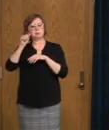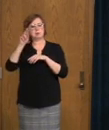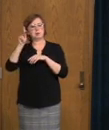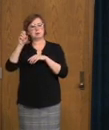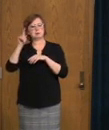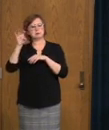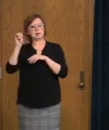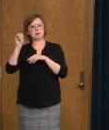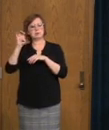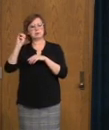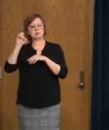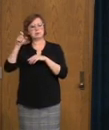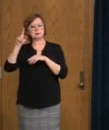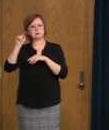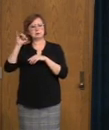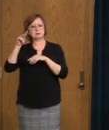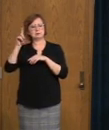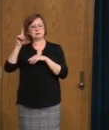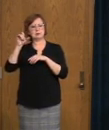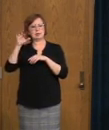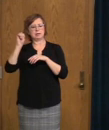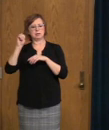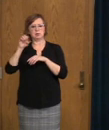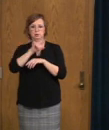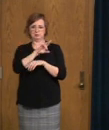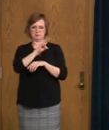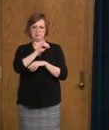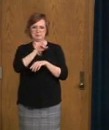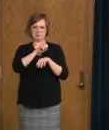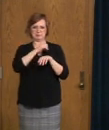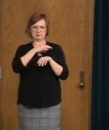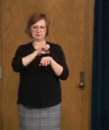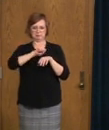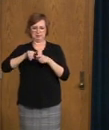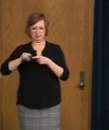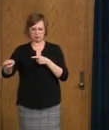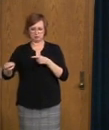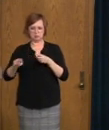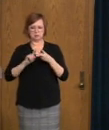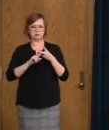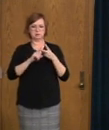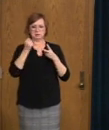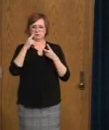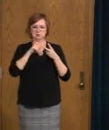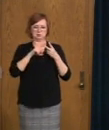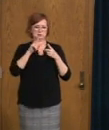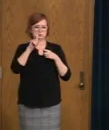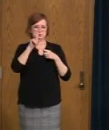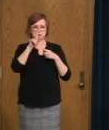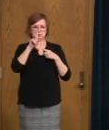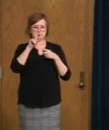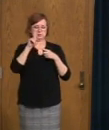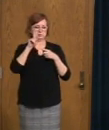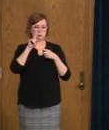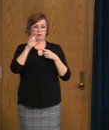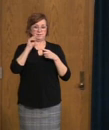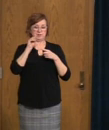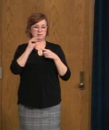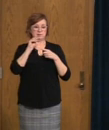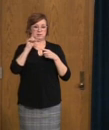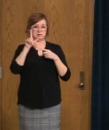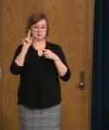care facility, as Derek highlighted. There are 150 long-term care facilities across the province, over 60 hospitals, and hundreds